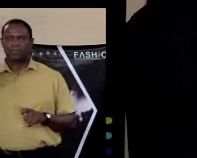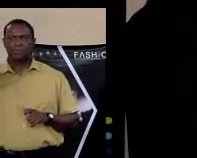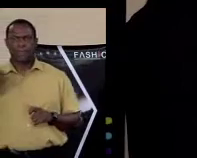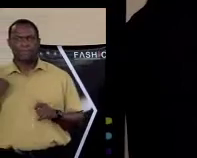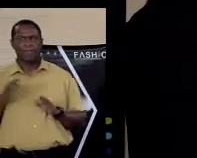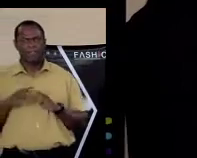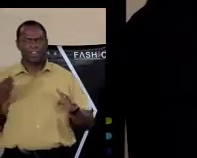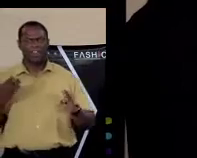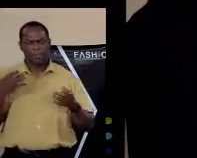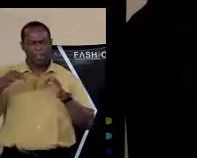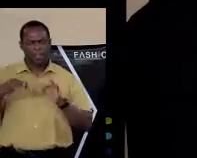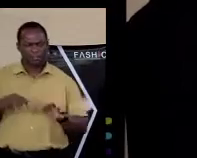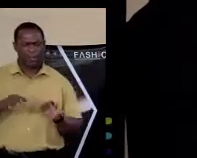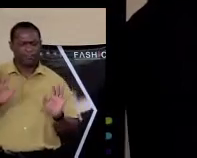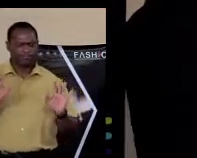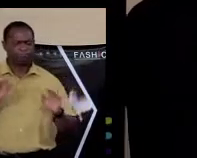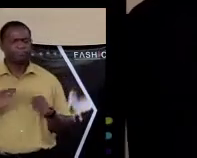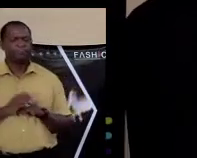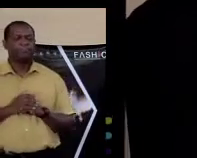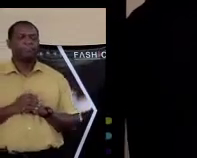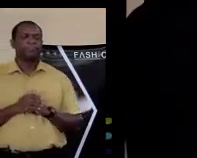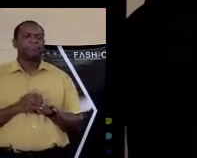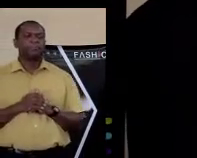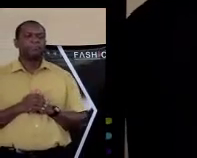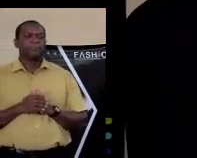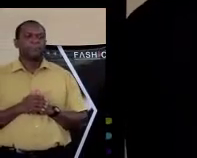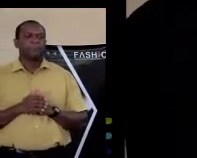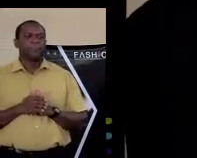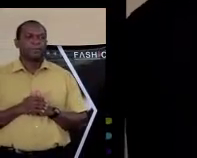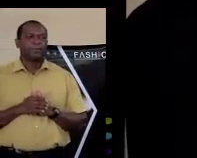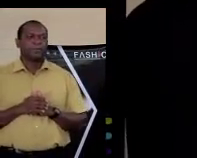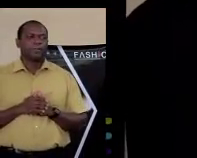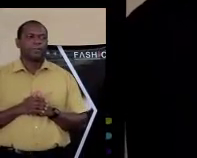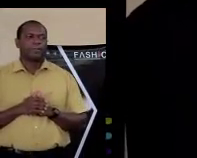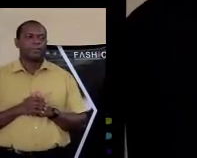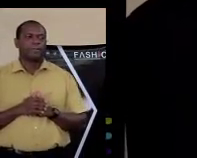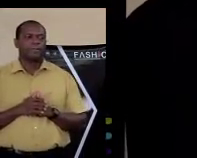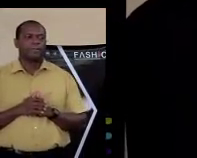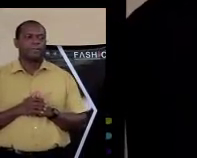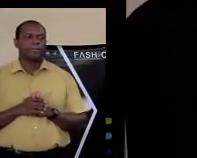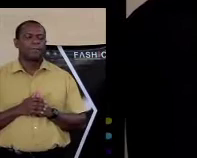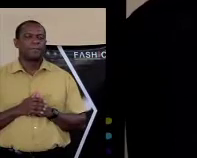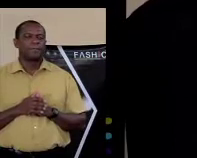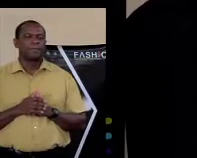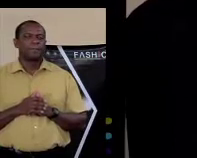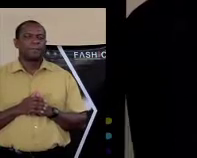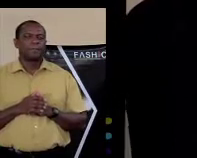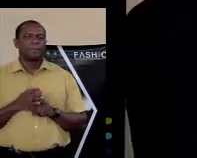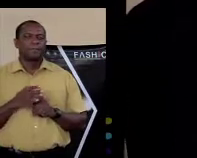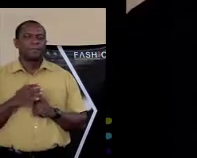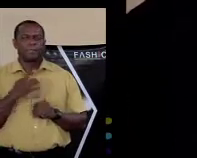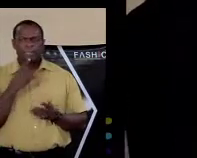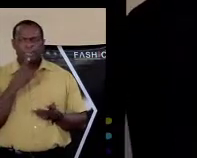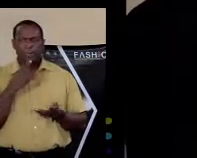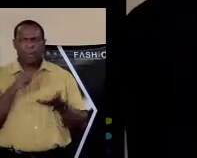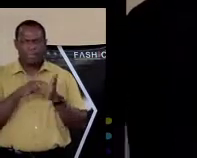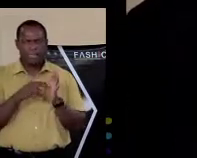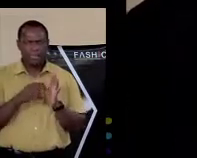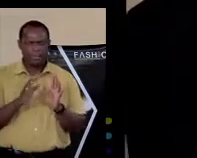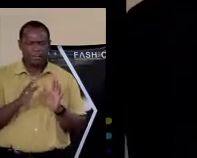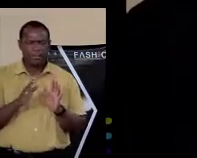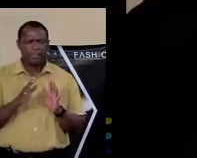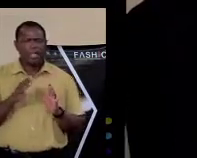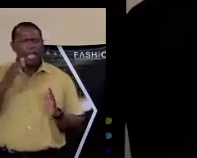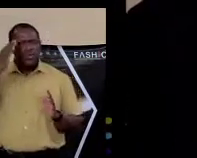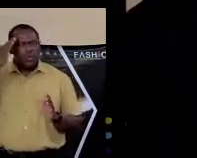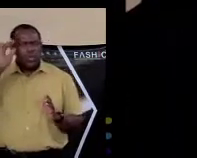Let me contextualize. When I say I'm not aware of slow and fast fashion. What I'm saying is, I don't know if these